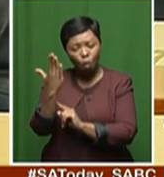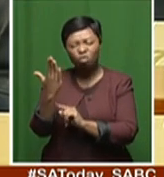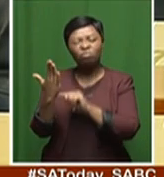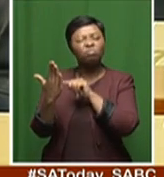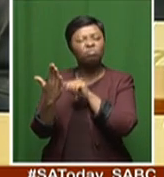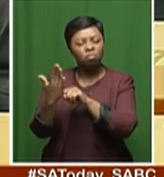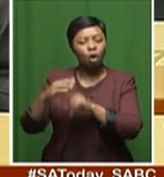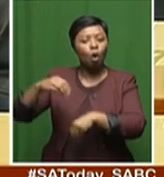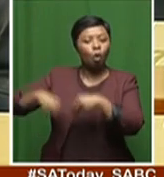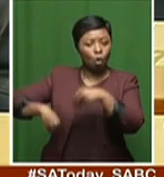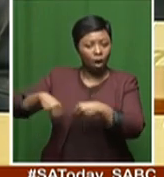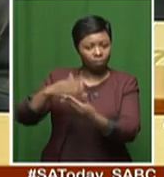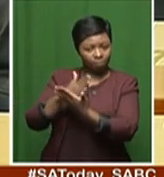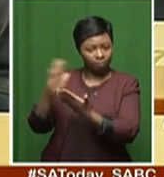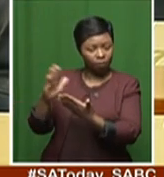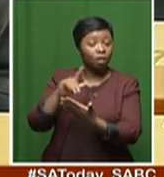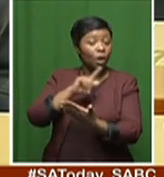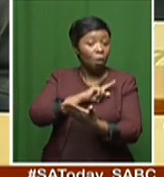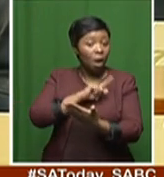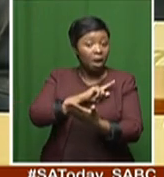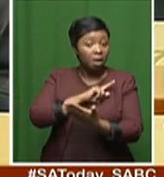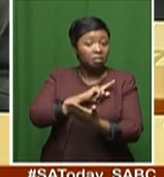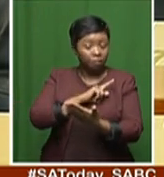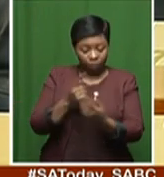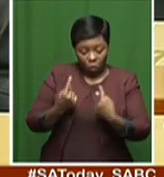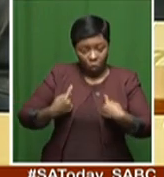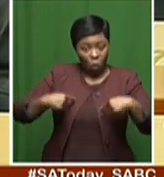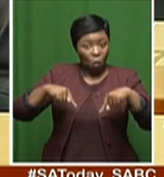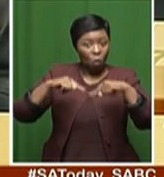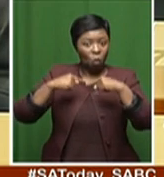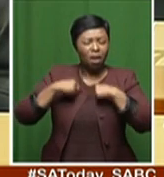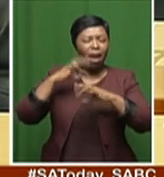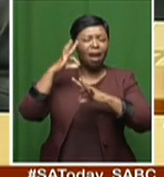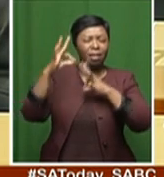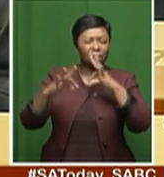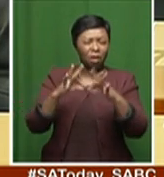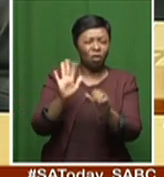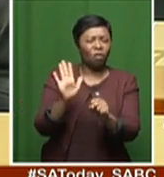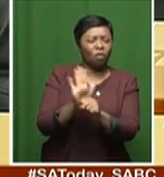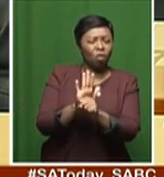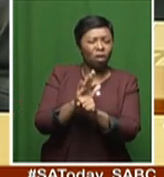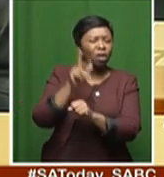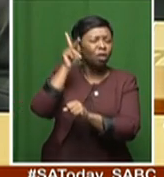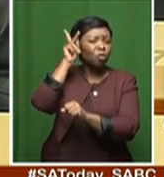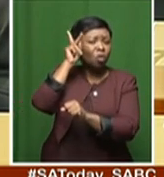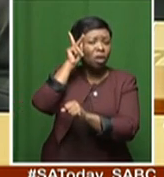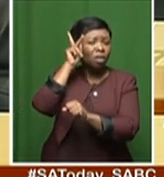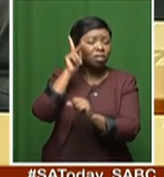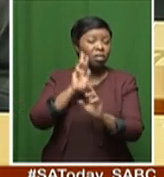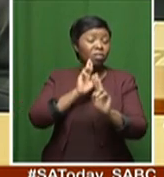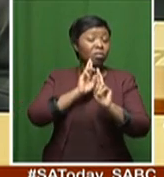so that we can also explain our knowledge of and response to allegations of state